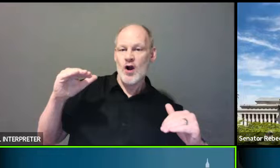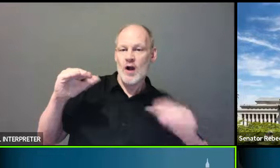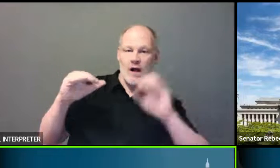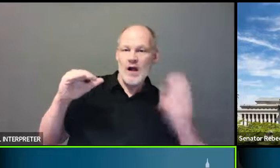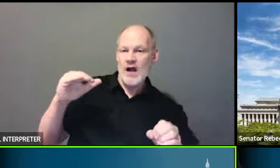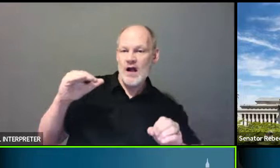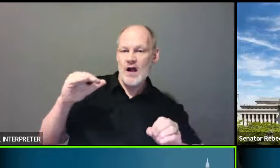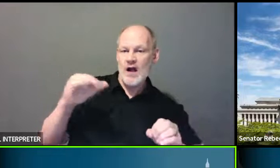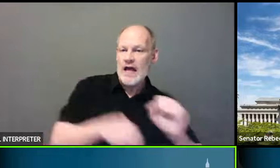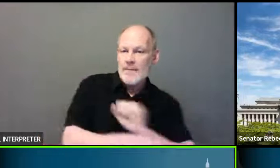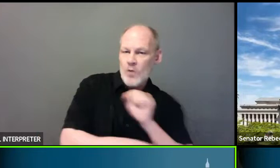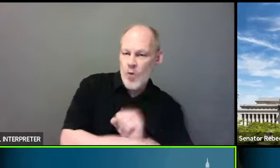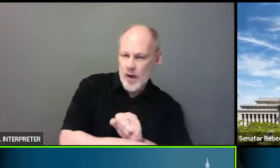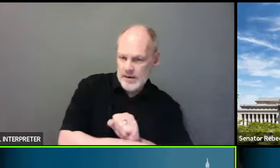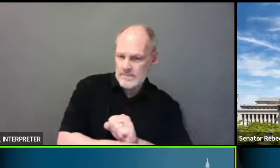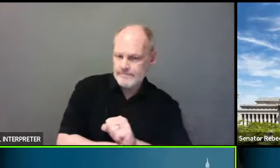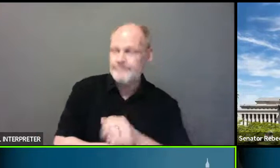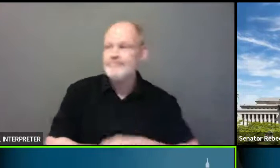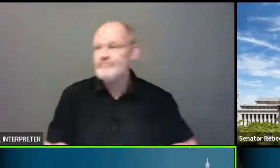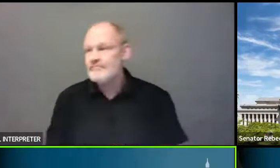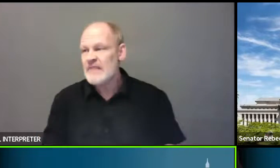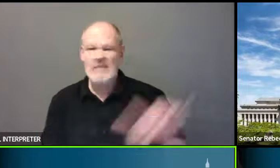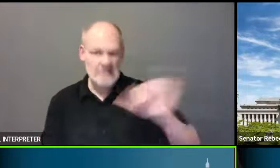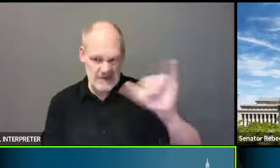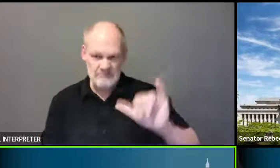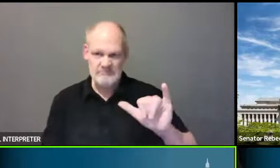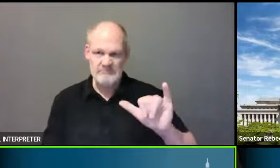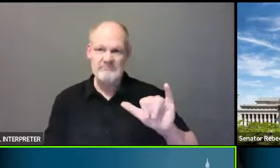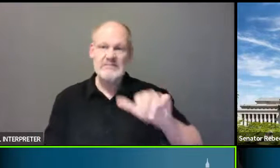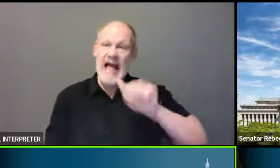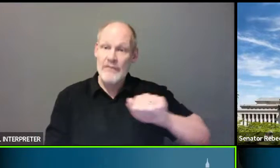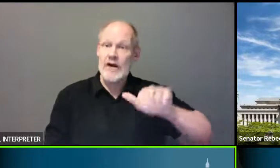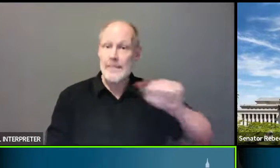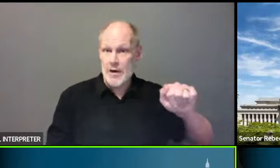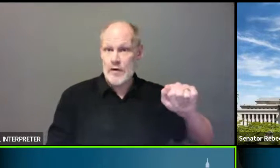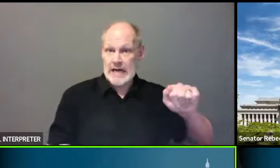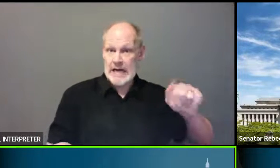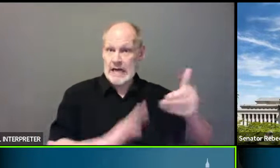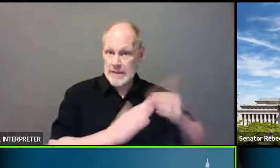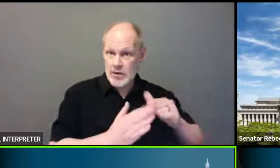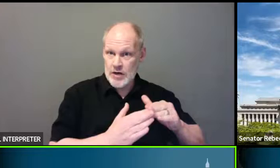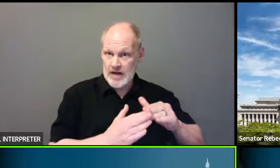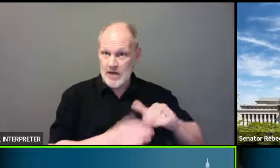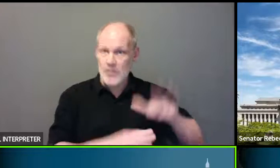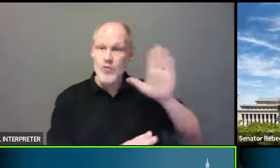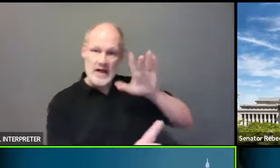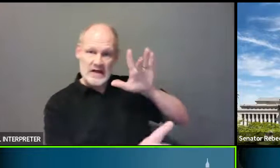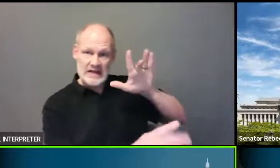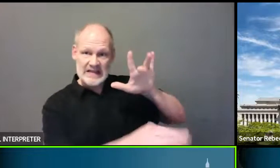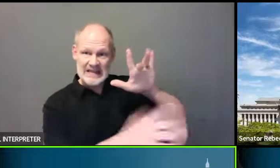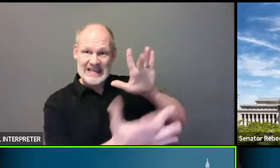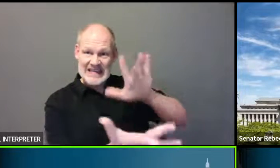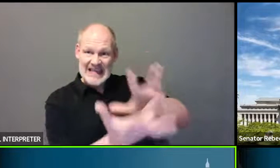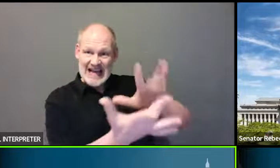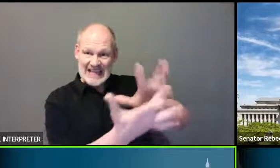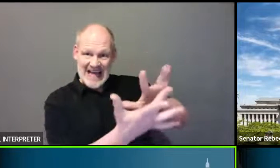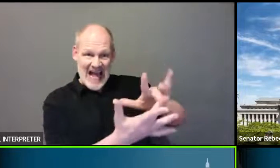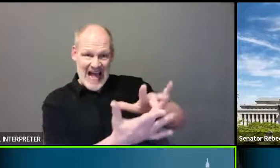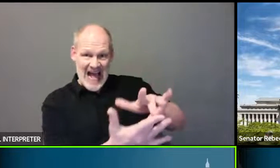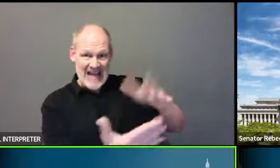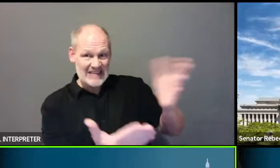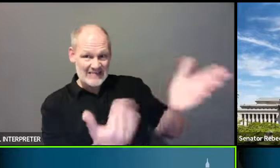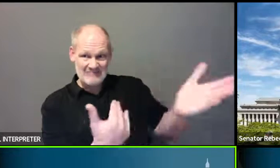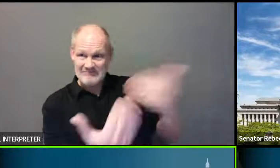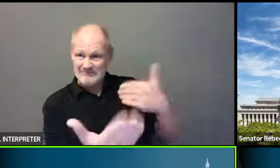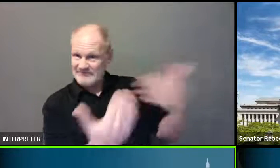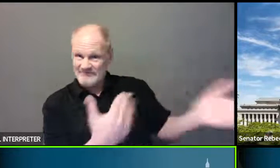and they will be enrolled as participants in a, I think it's a 20 week, maybe it's 12 week, there's a